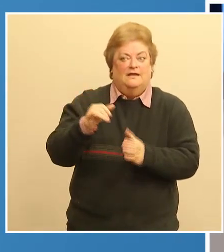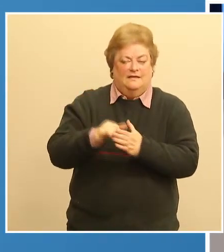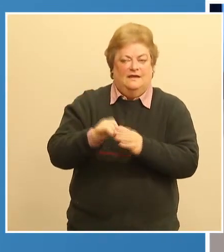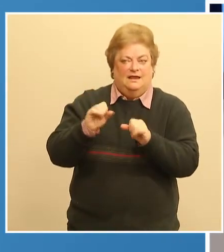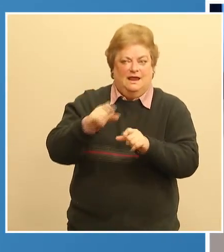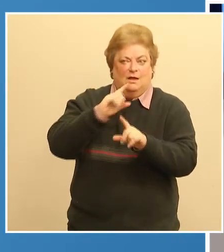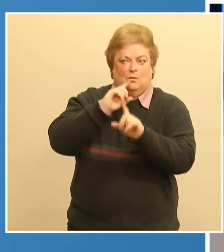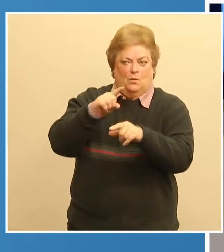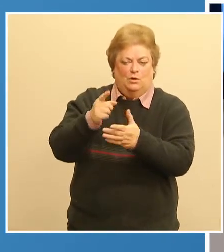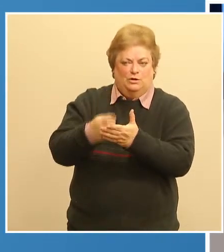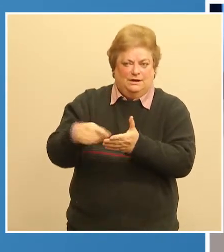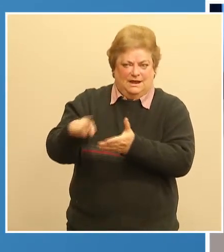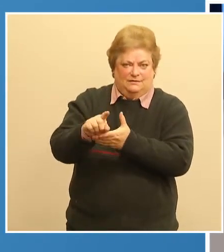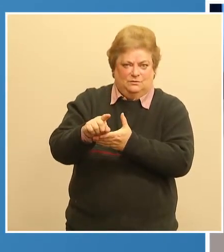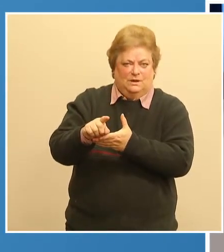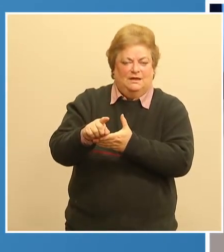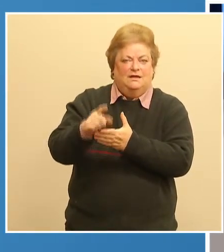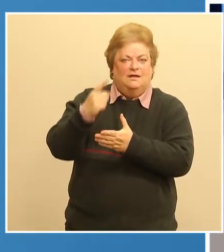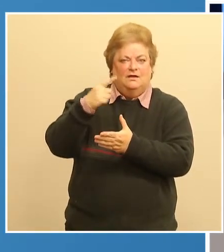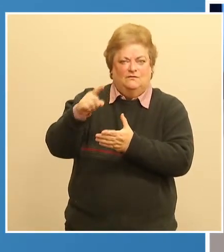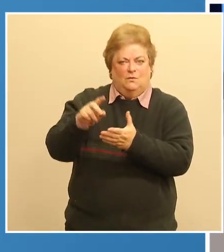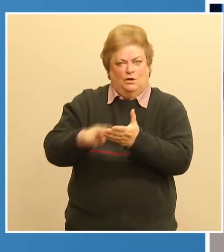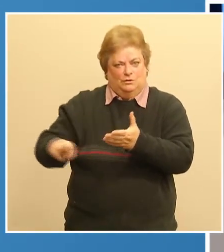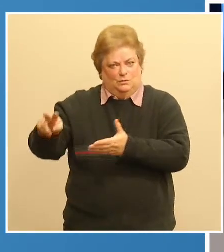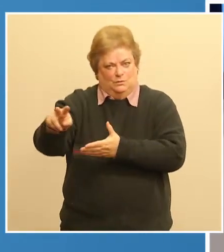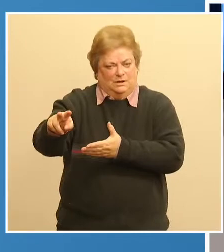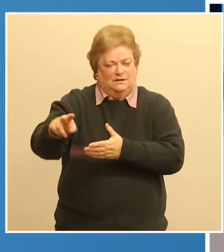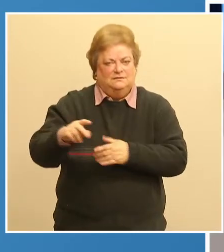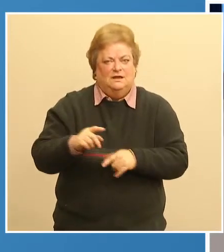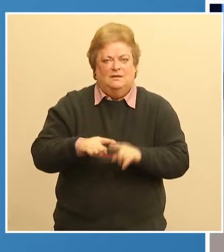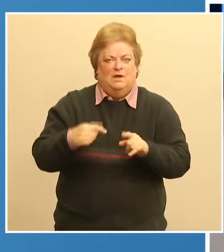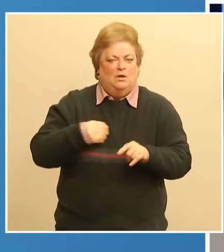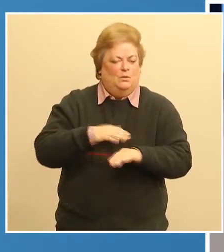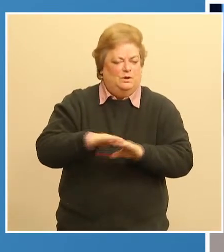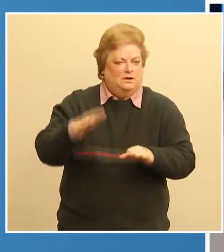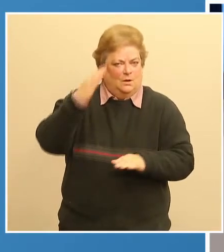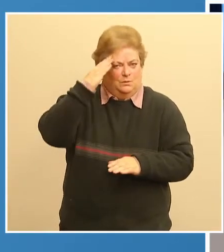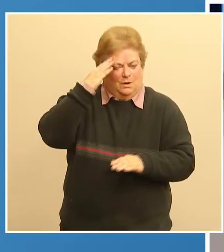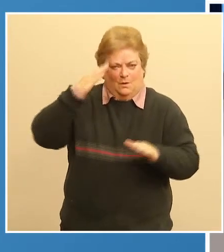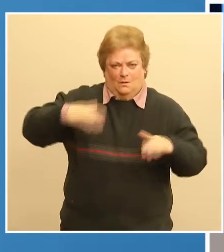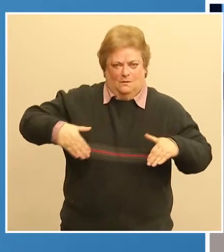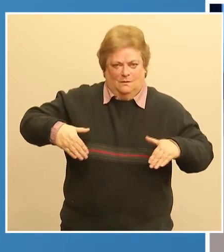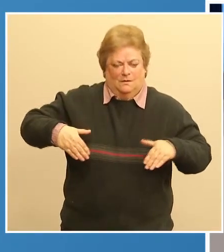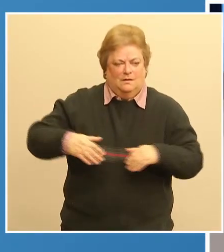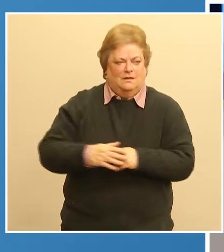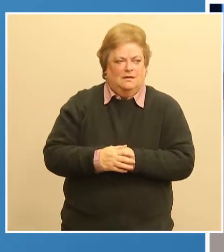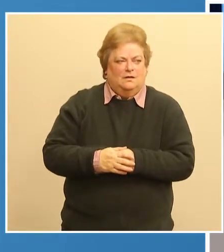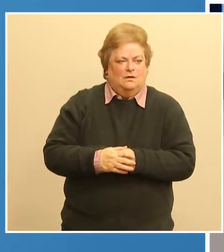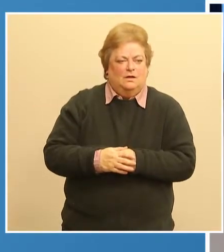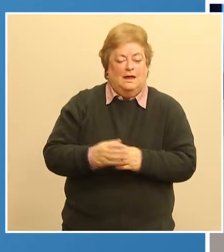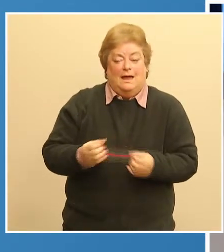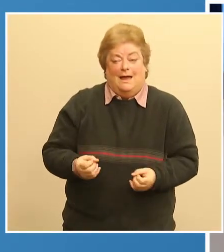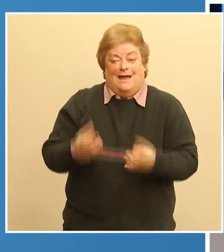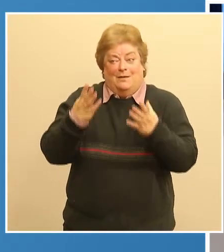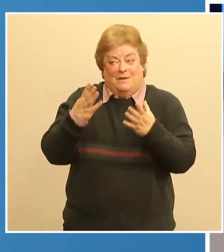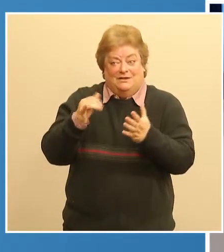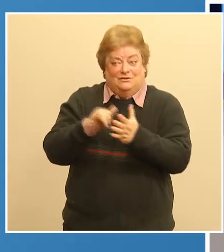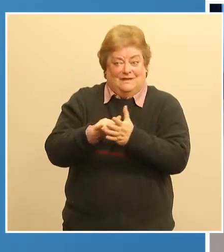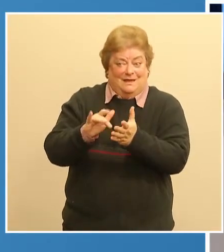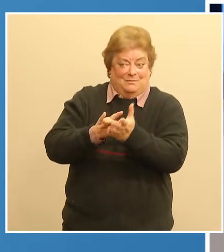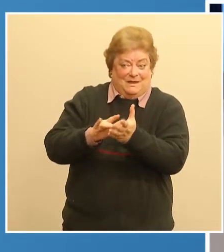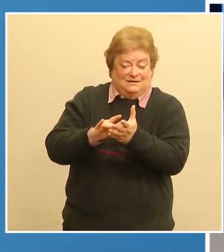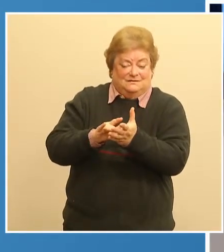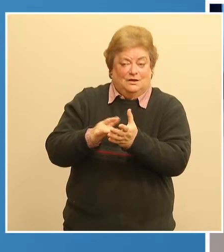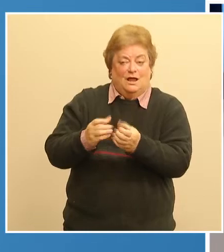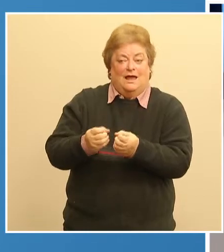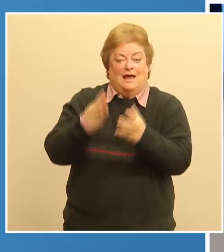an order next week for the following week, but we don't really know what that order will be or how